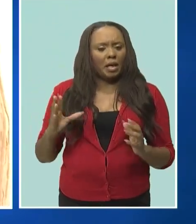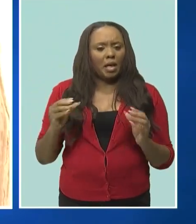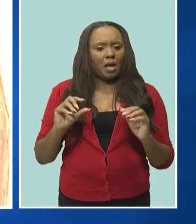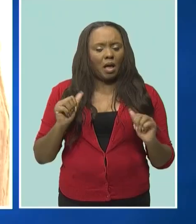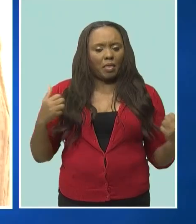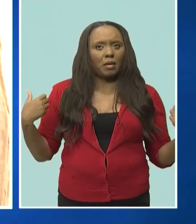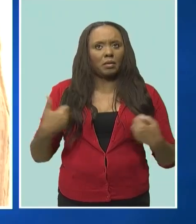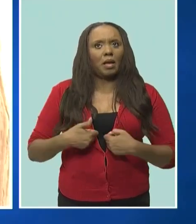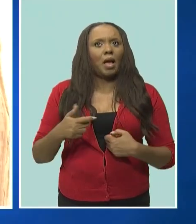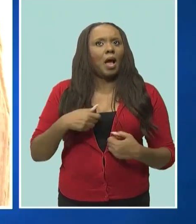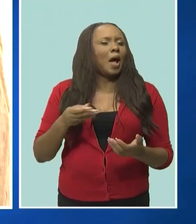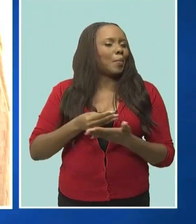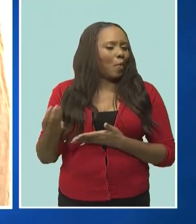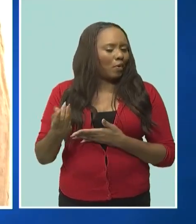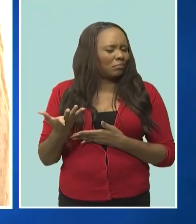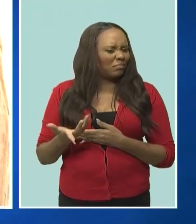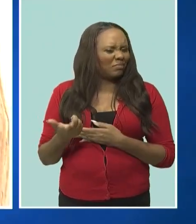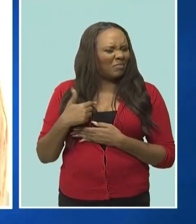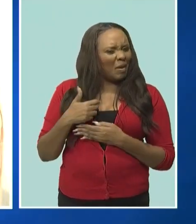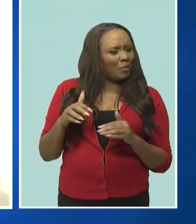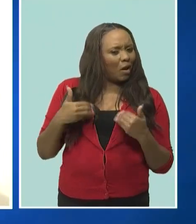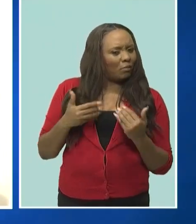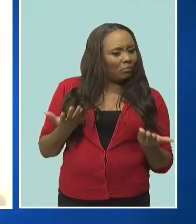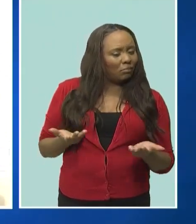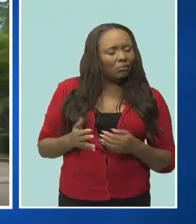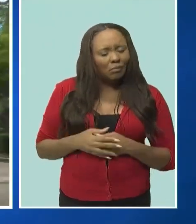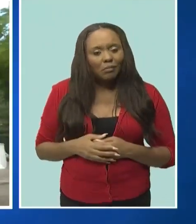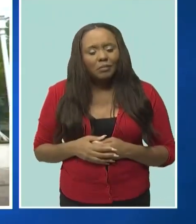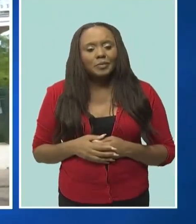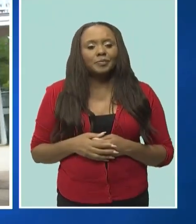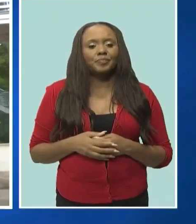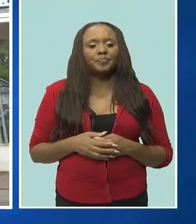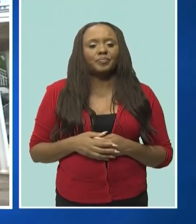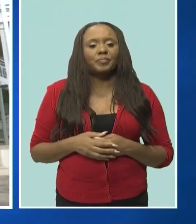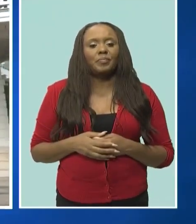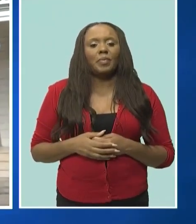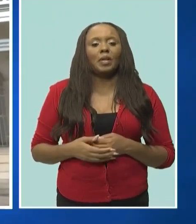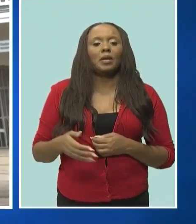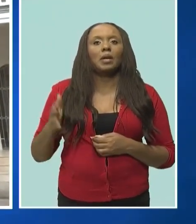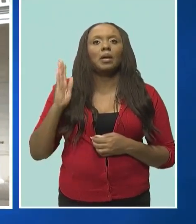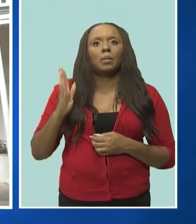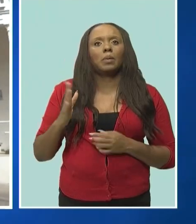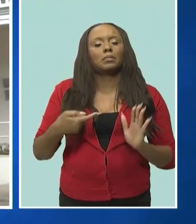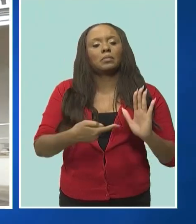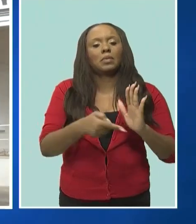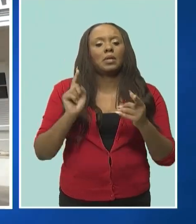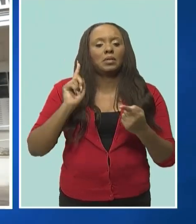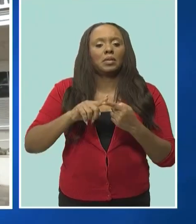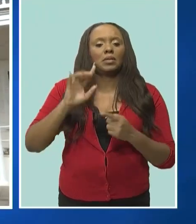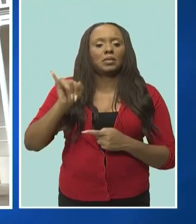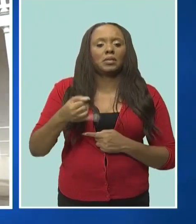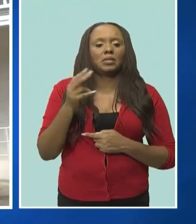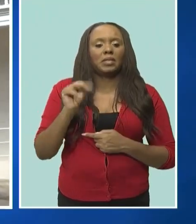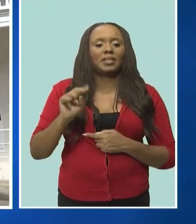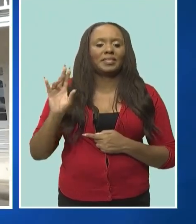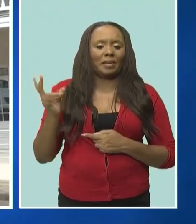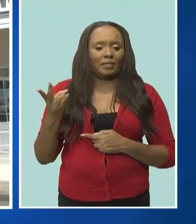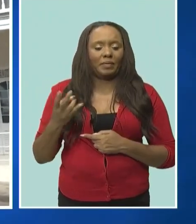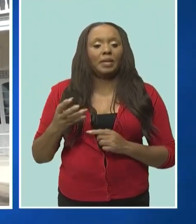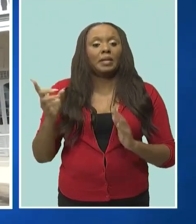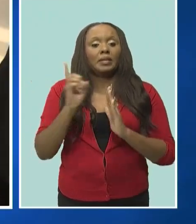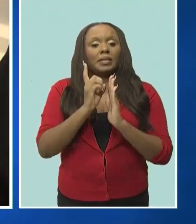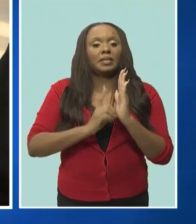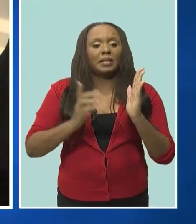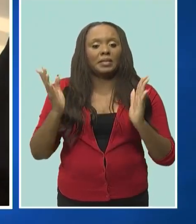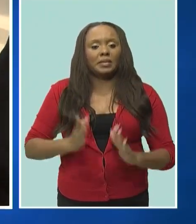like. I bought myself one as well, so I got to keep with it. The exhibition will run until January 7th. Designer Raj Paul said it